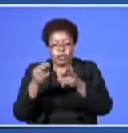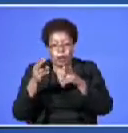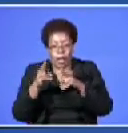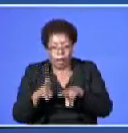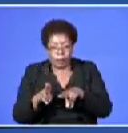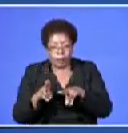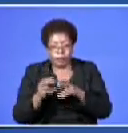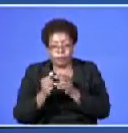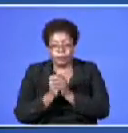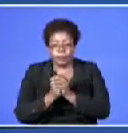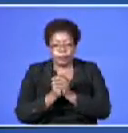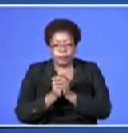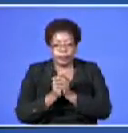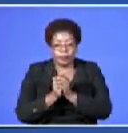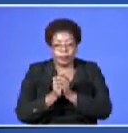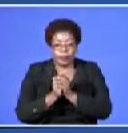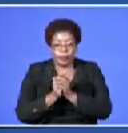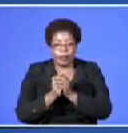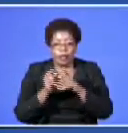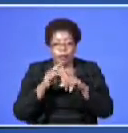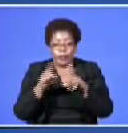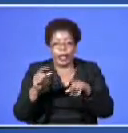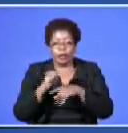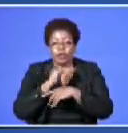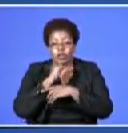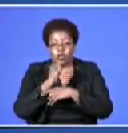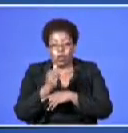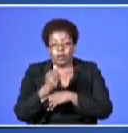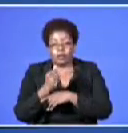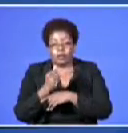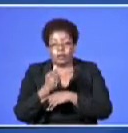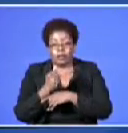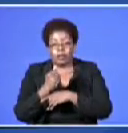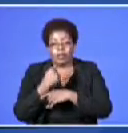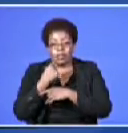be happy for it to occur, but I wouldn't necessarily put our eggs all in that basket.